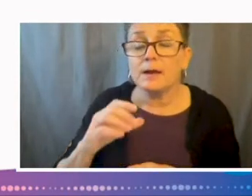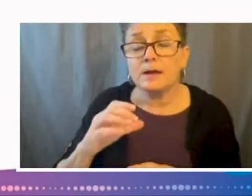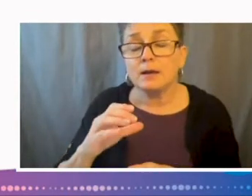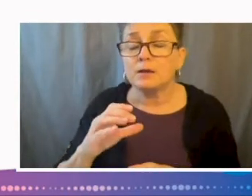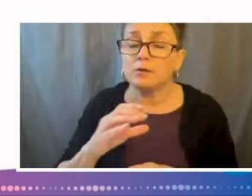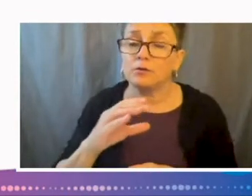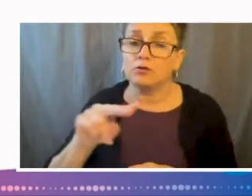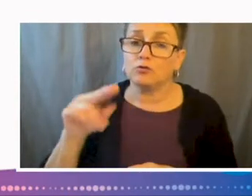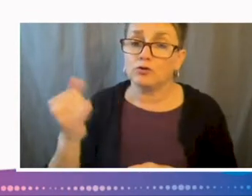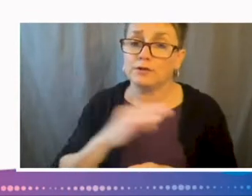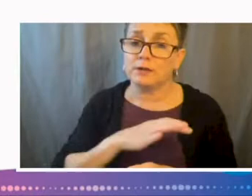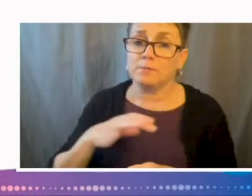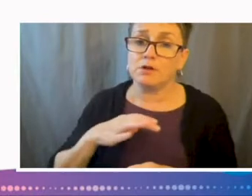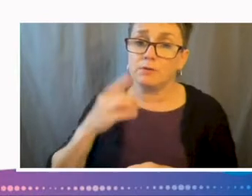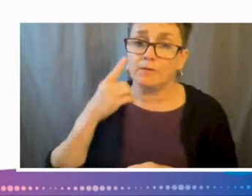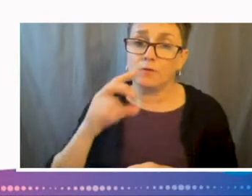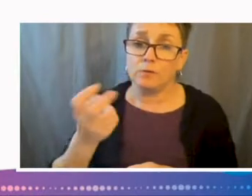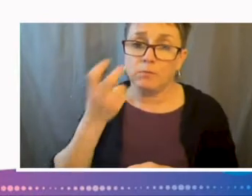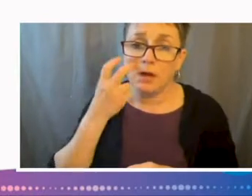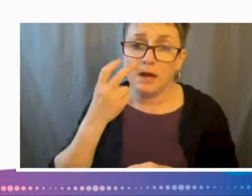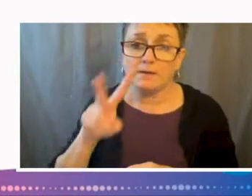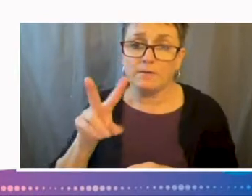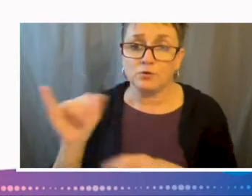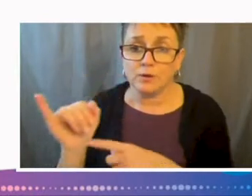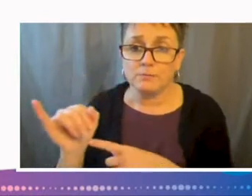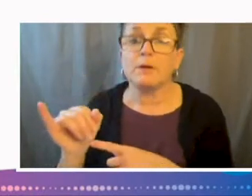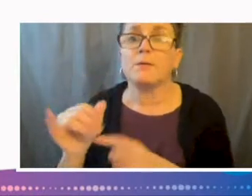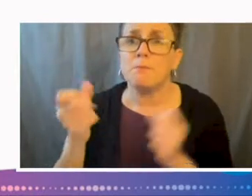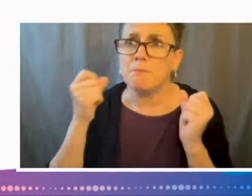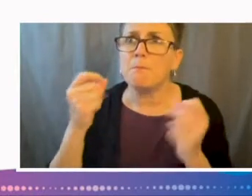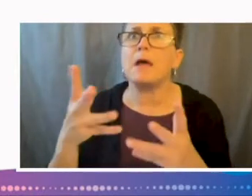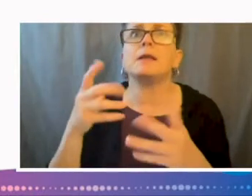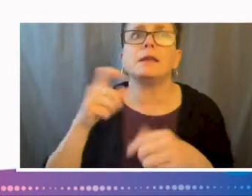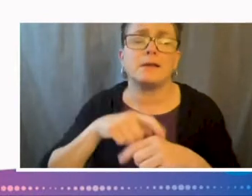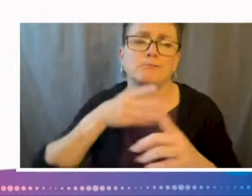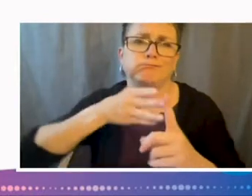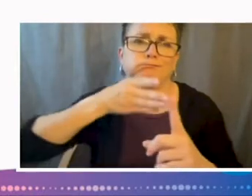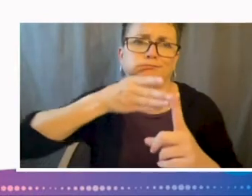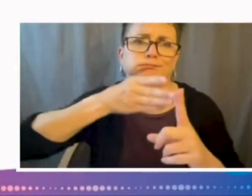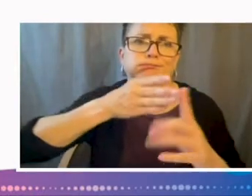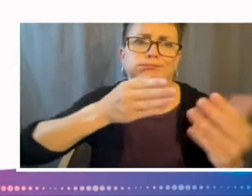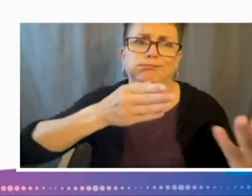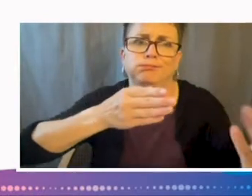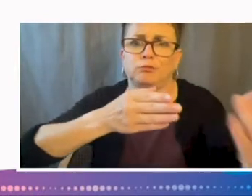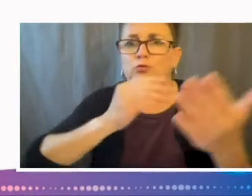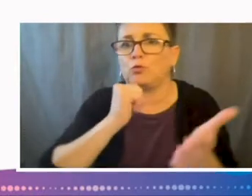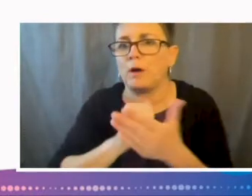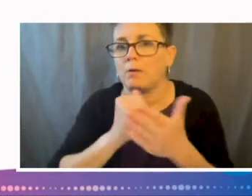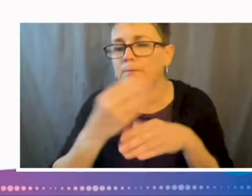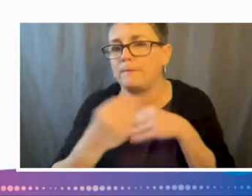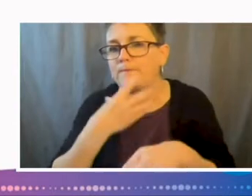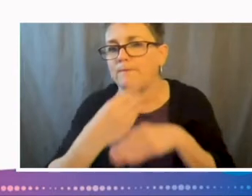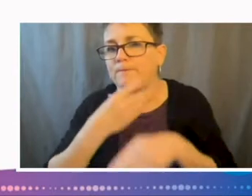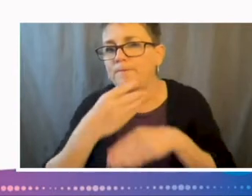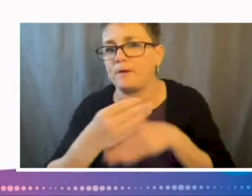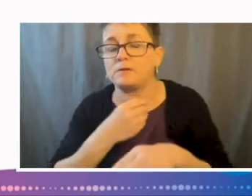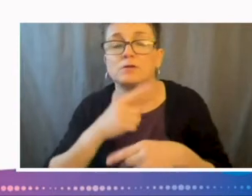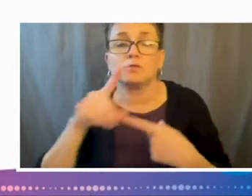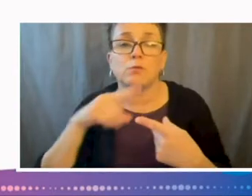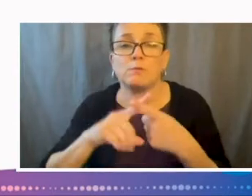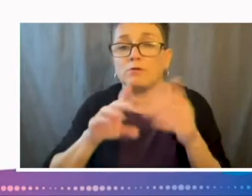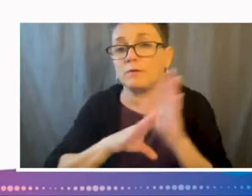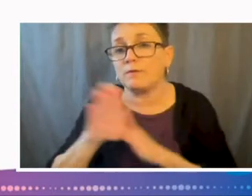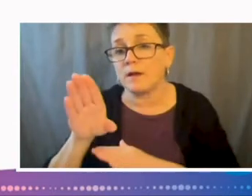Impaired many times over the years, providing us feedback as we developed our ticket vending machines and our New Jersey Transit